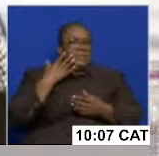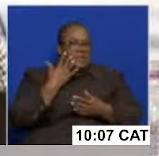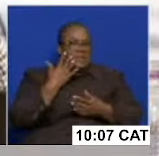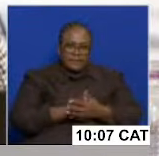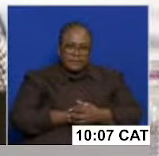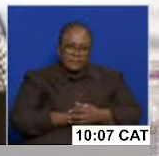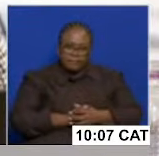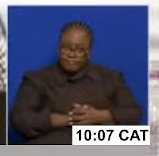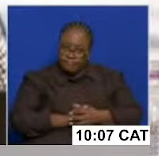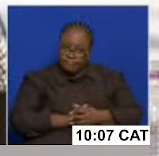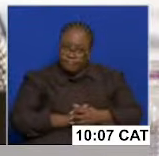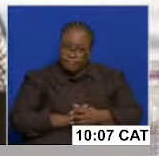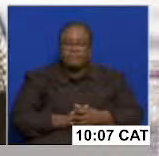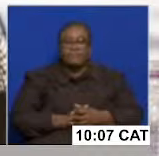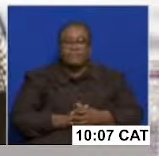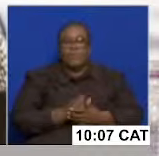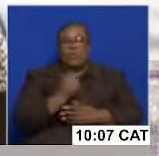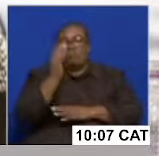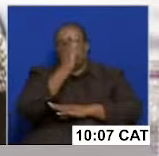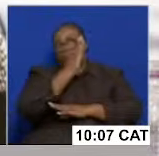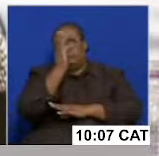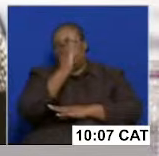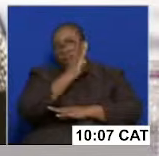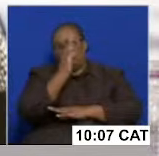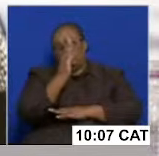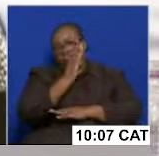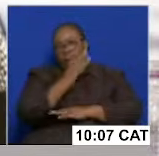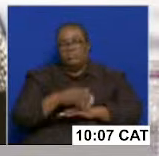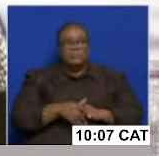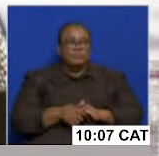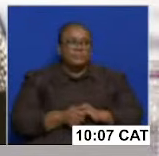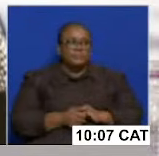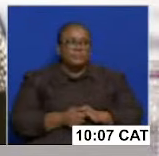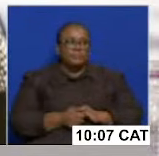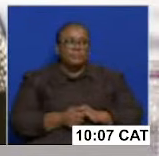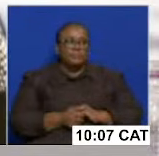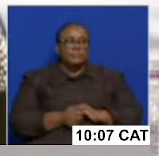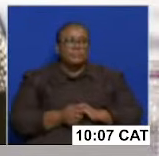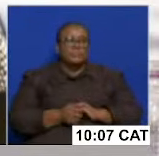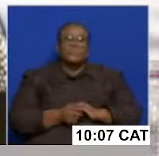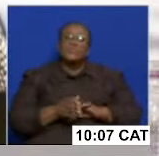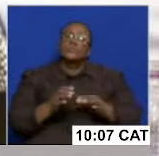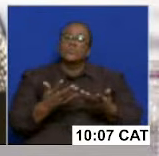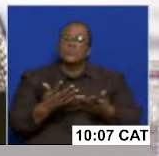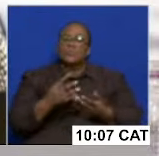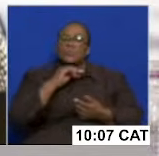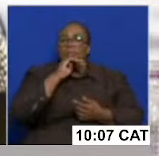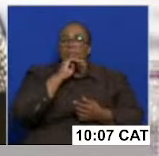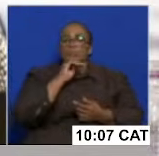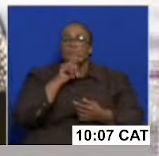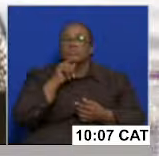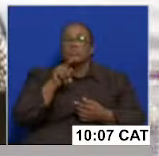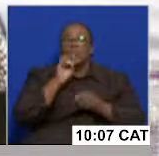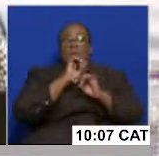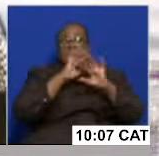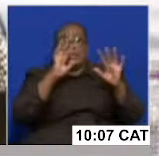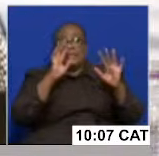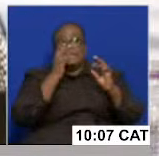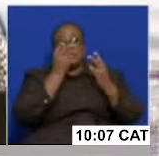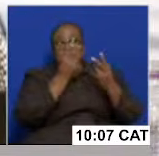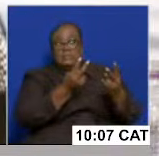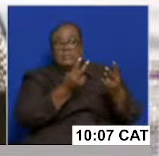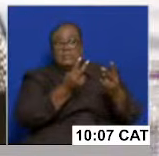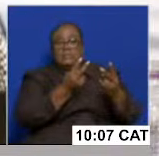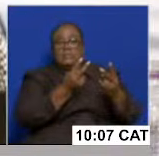In the middle of the day. So you would have had a clear view of how the